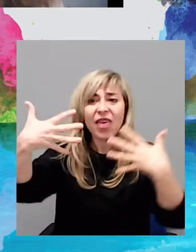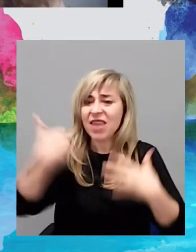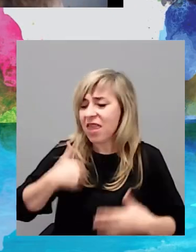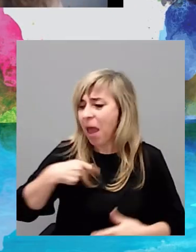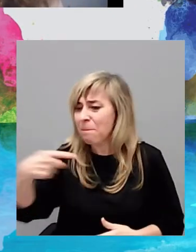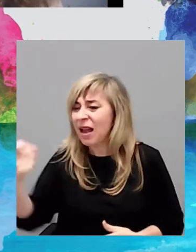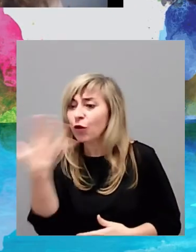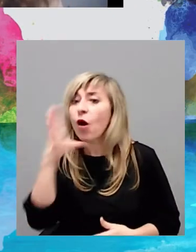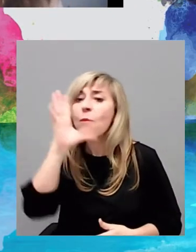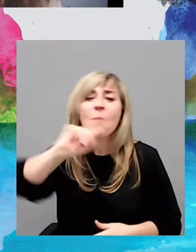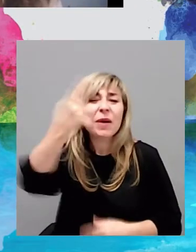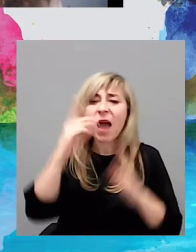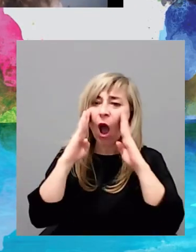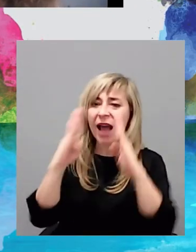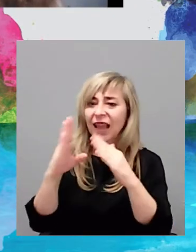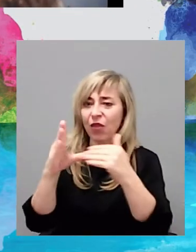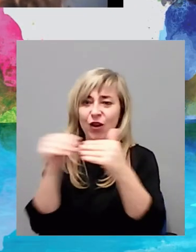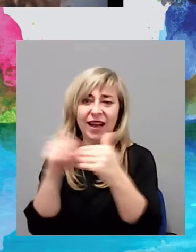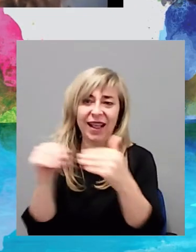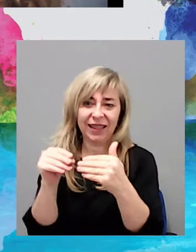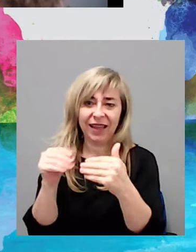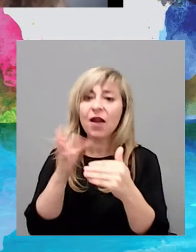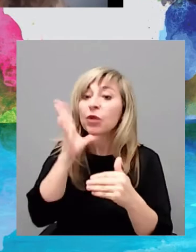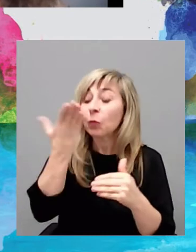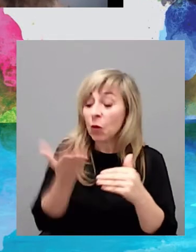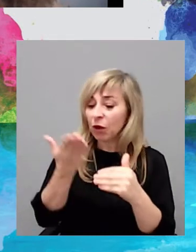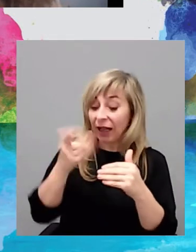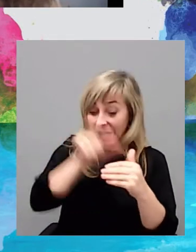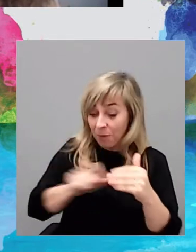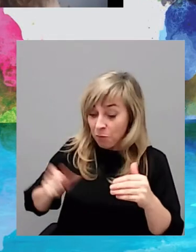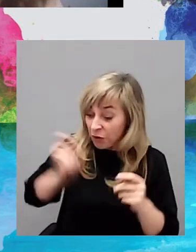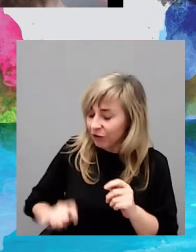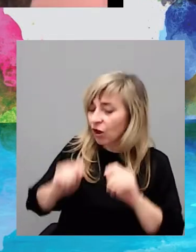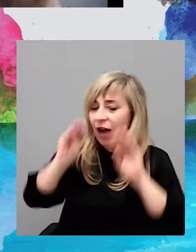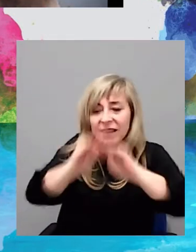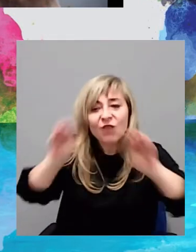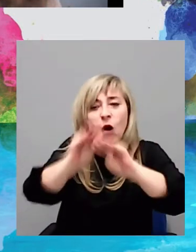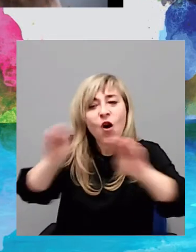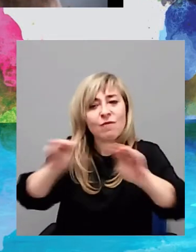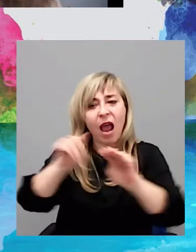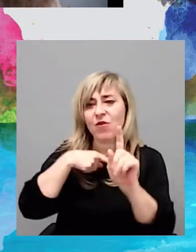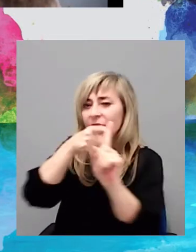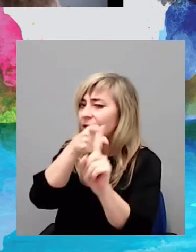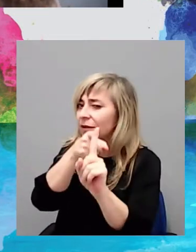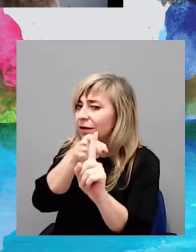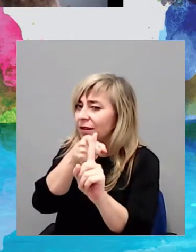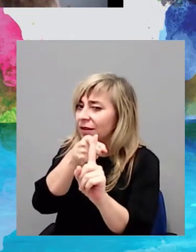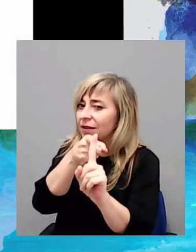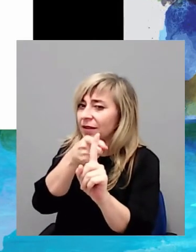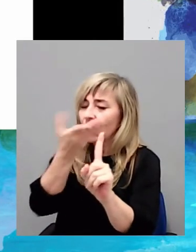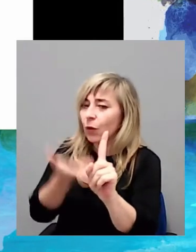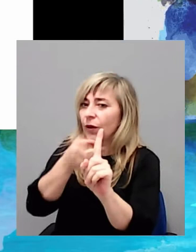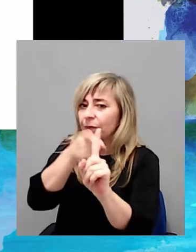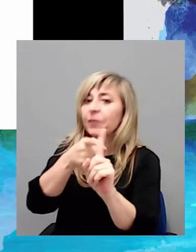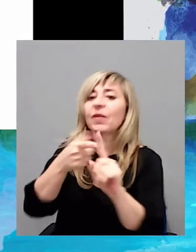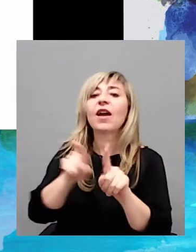So you'll get a poor rating. So personnel training is vital. And as Yolanda said, we have a whole catalog